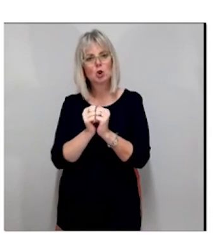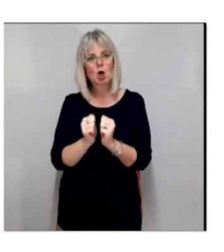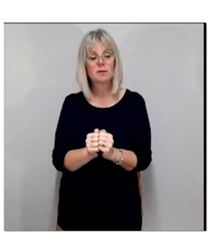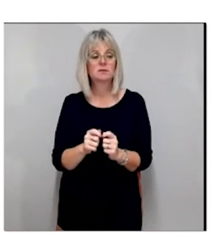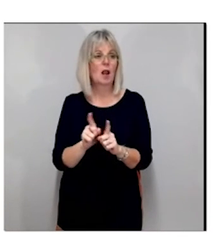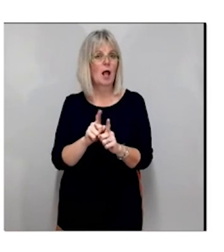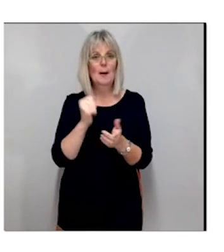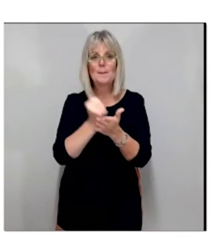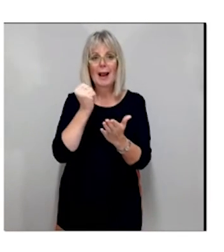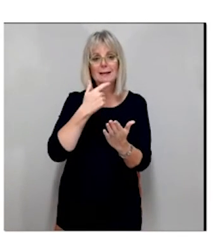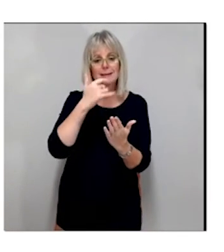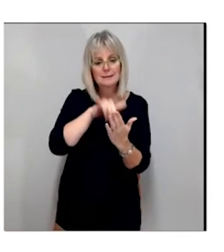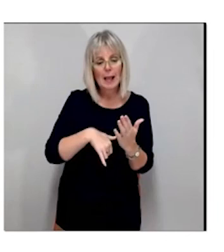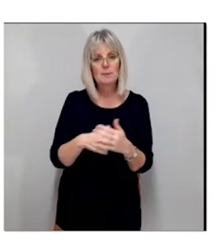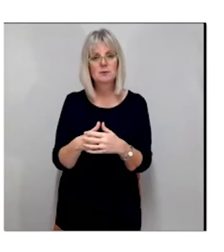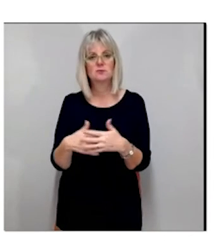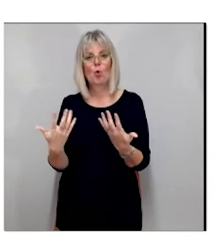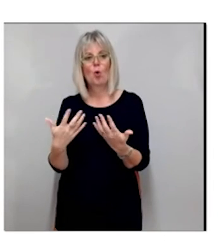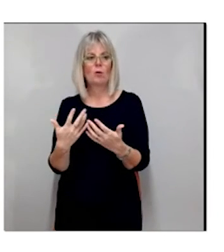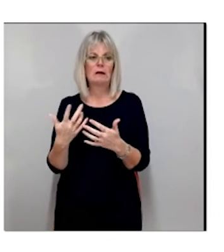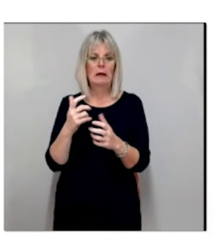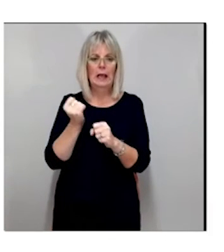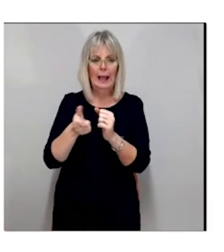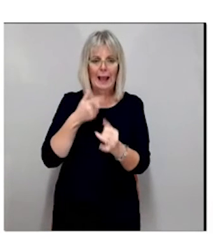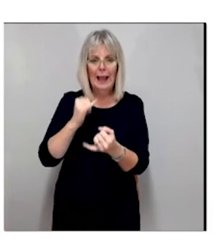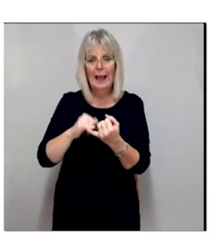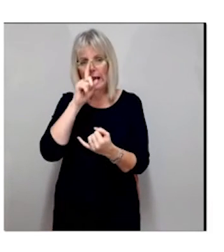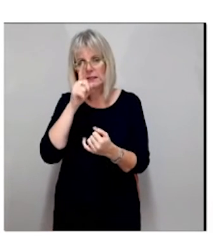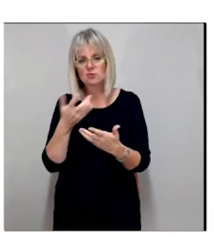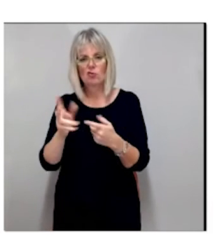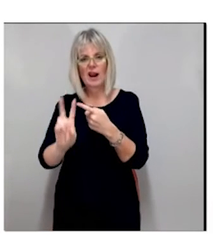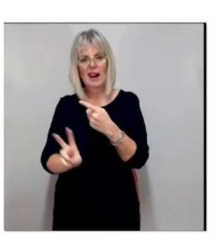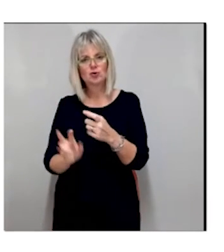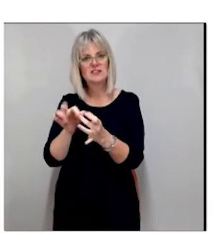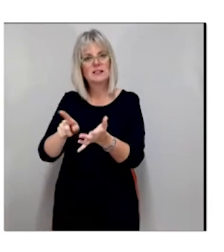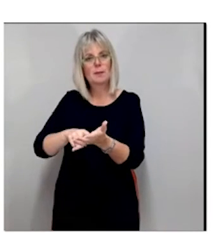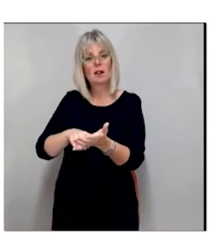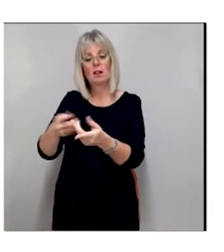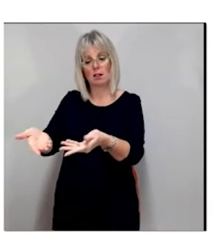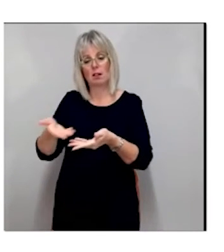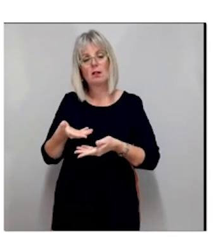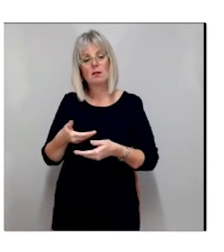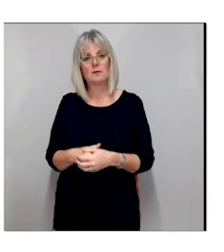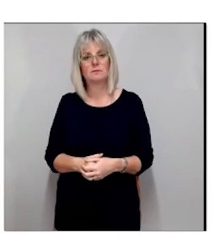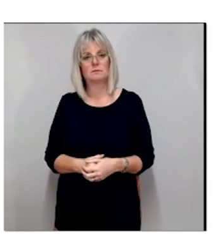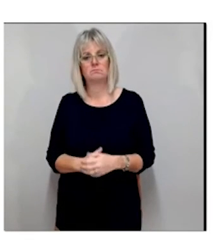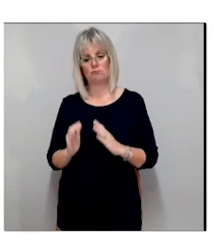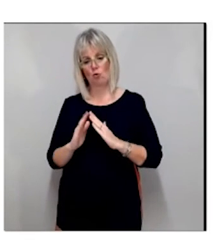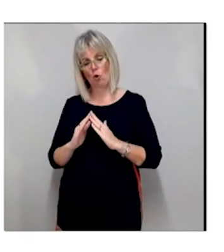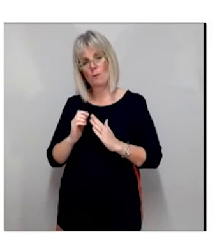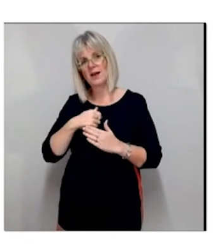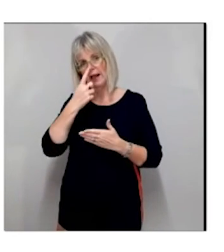bills, are regularly available. In the home, it is used for labelling. CDs, chargers